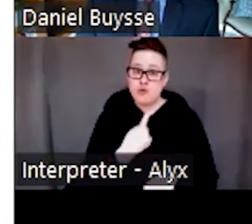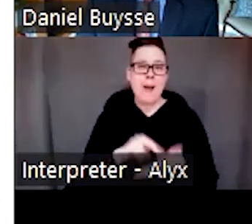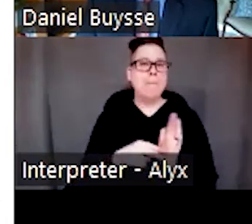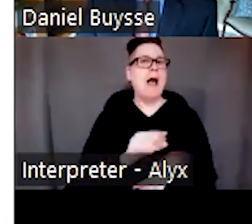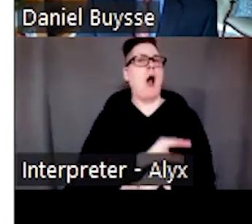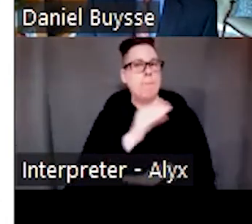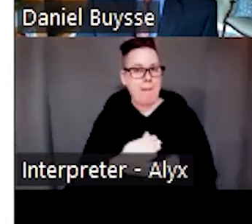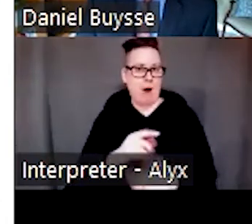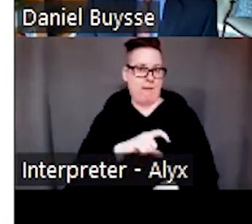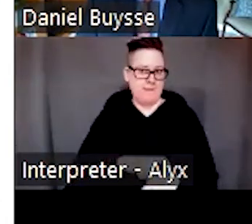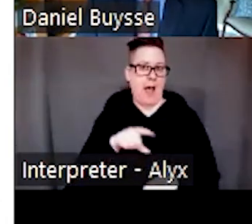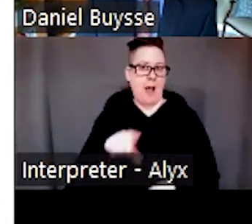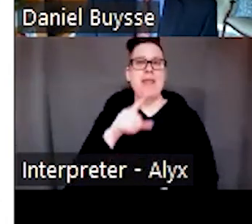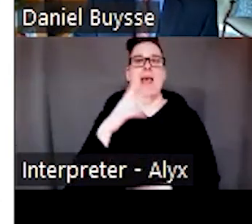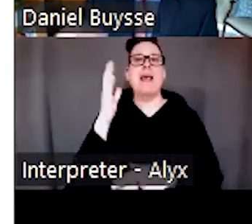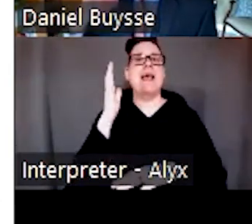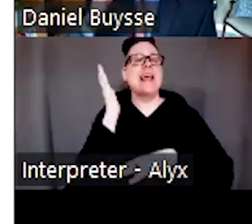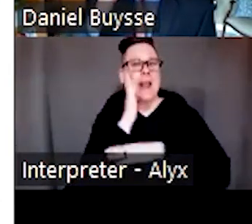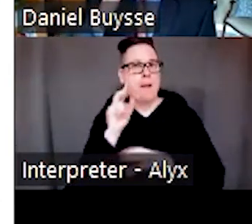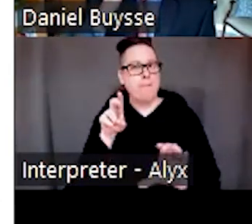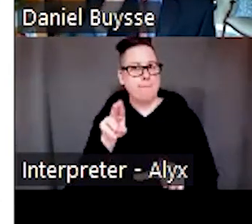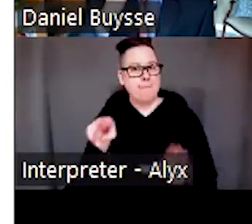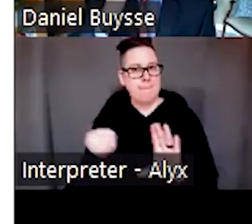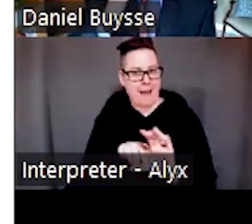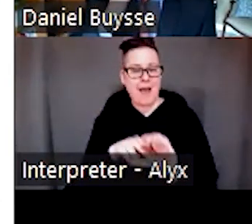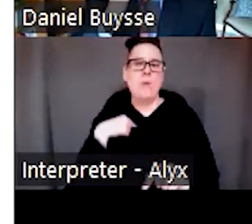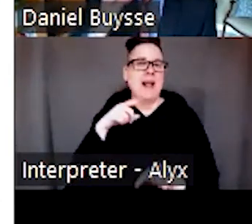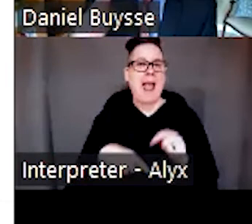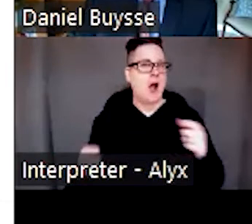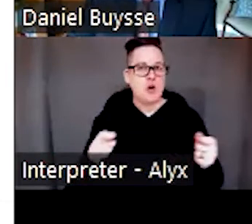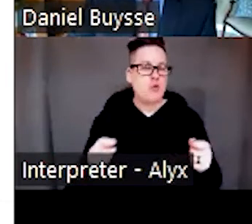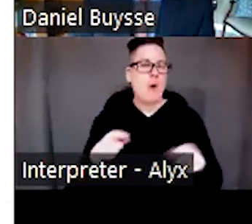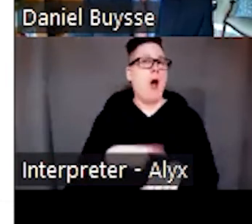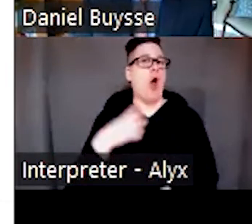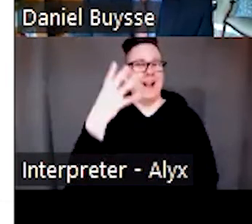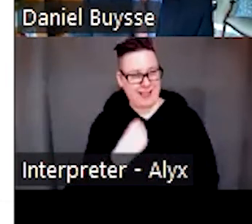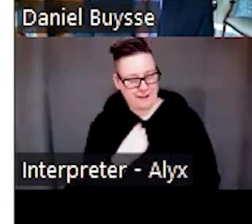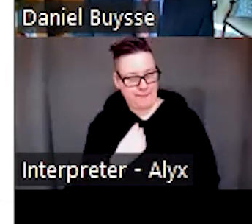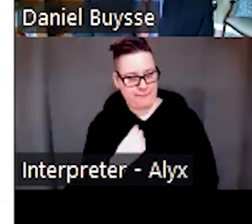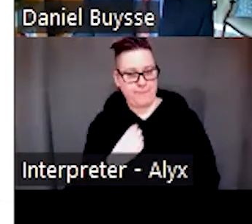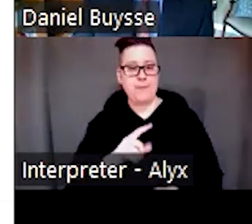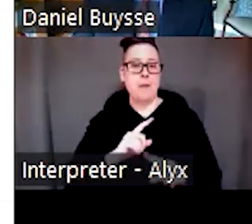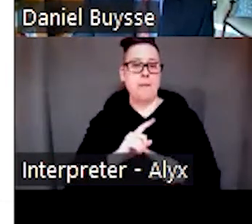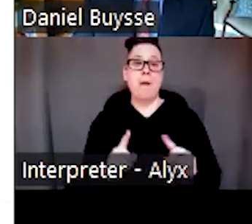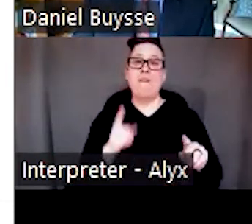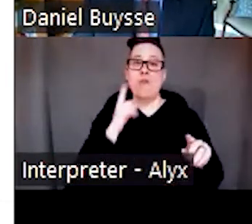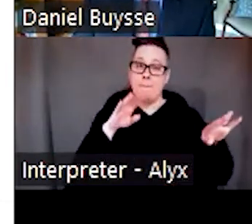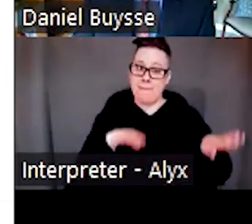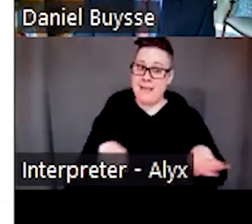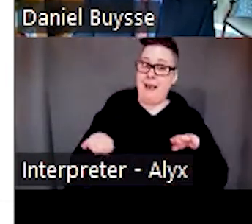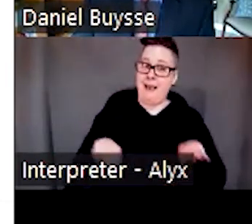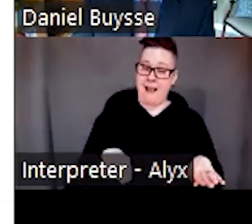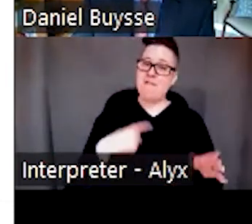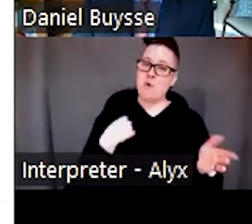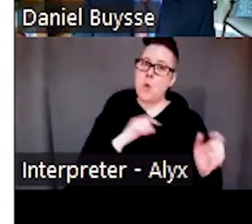time that a person spends in bed, because we can't directly control their sleep duration. But behaviorally, we can